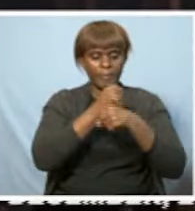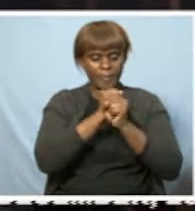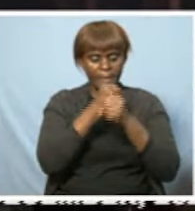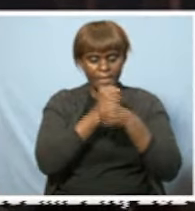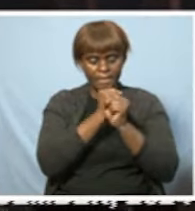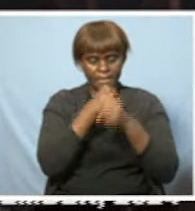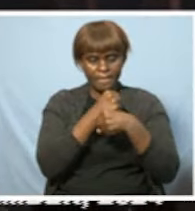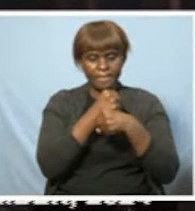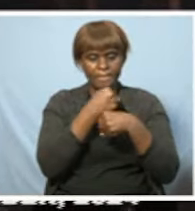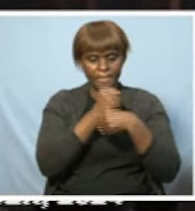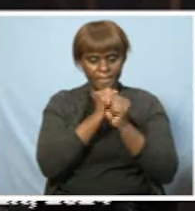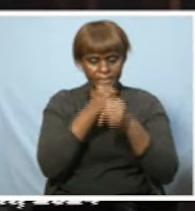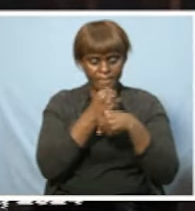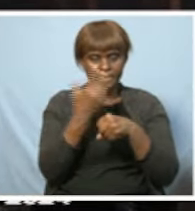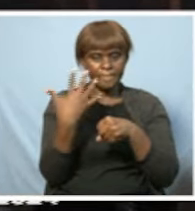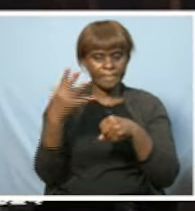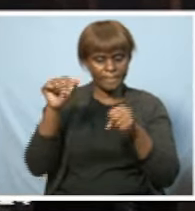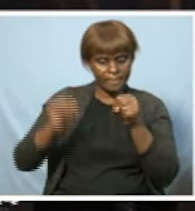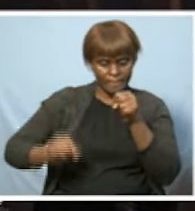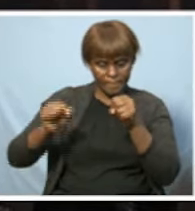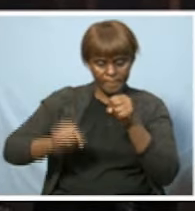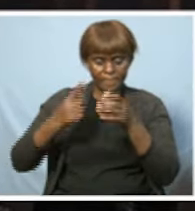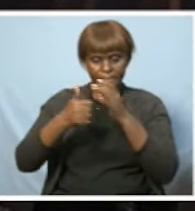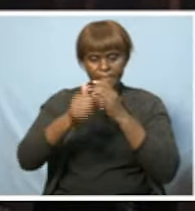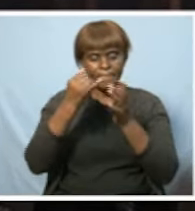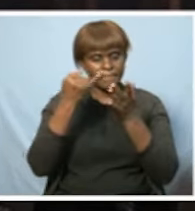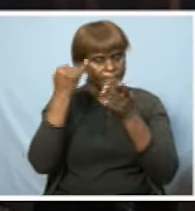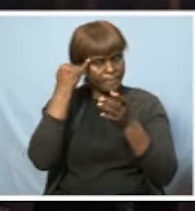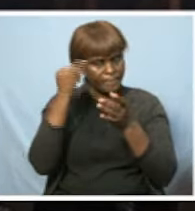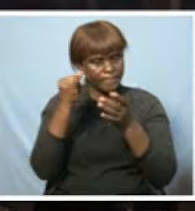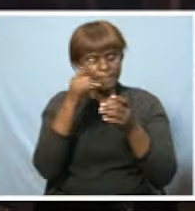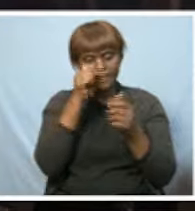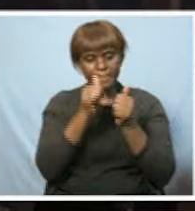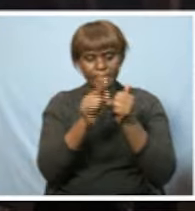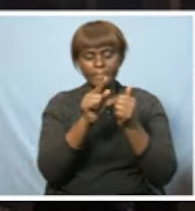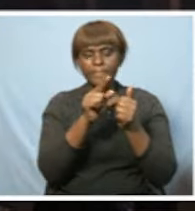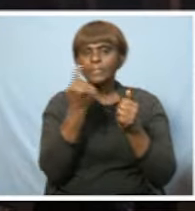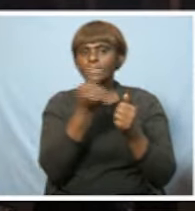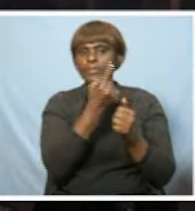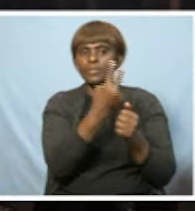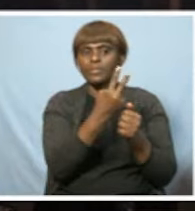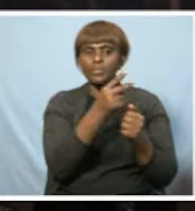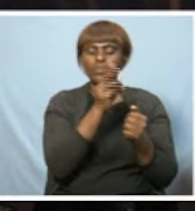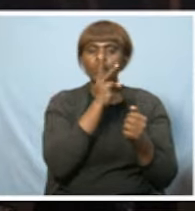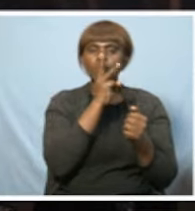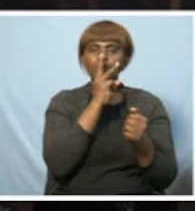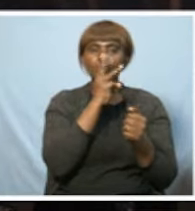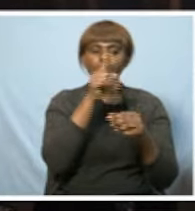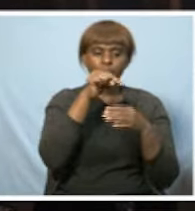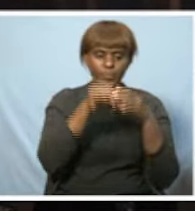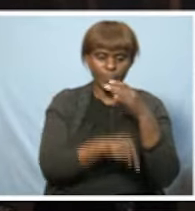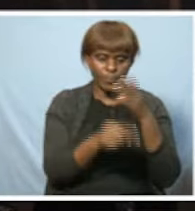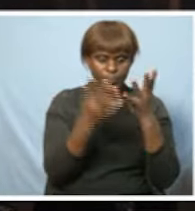that hand pump that you identified, because the contractor drilled 2 boreholes, they were all dry.